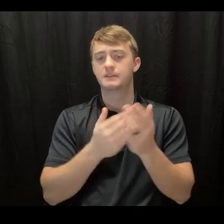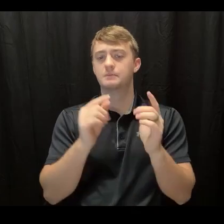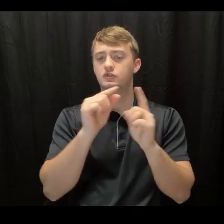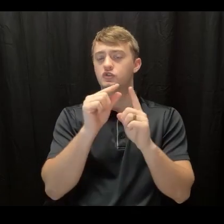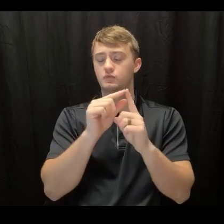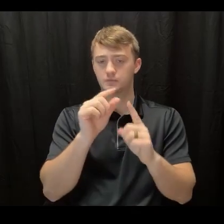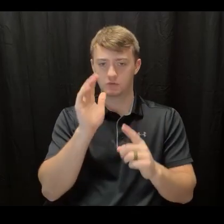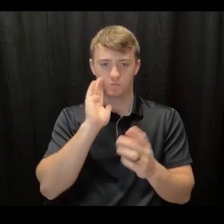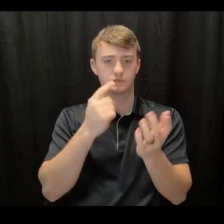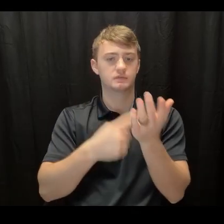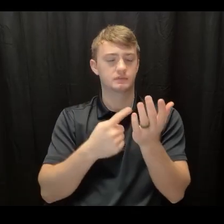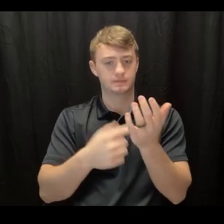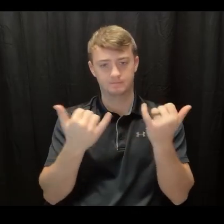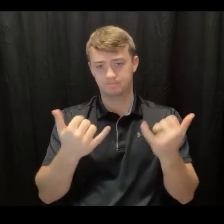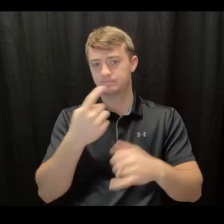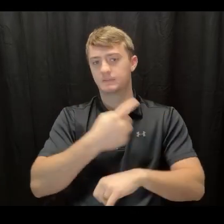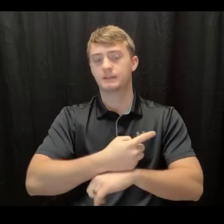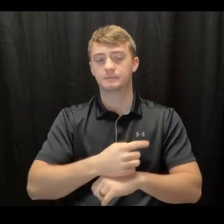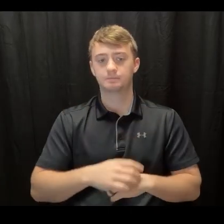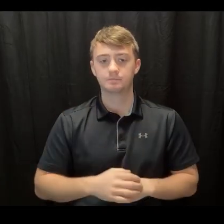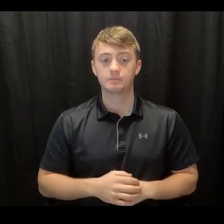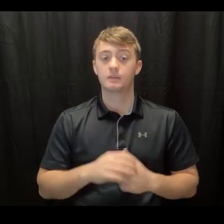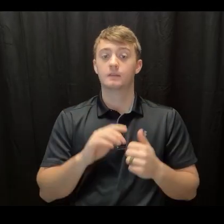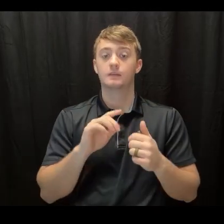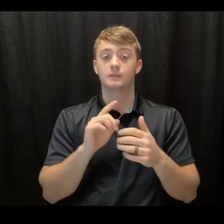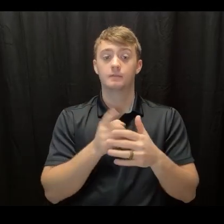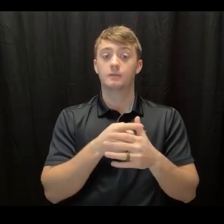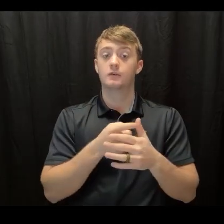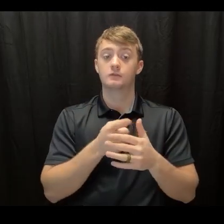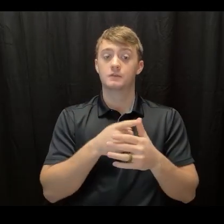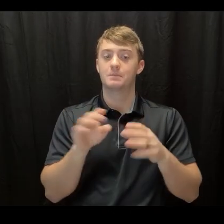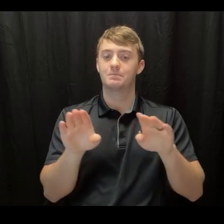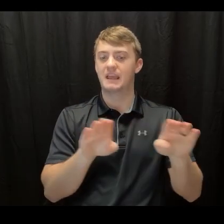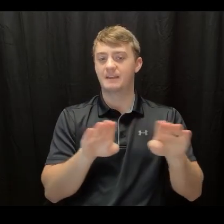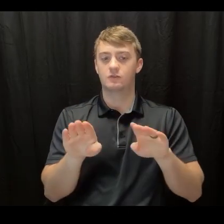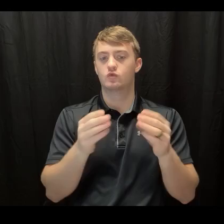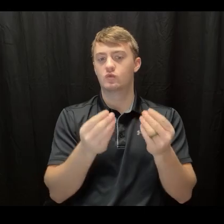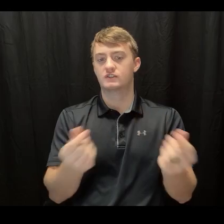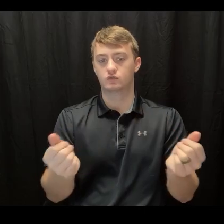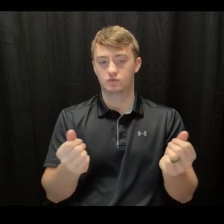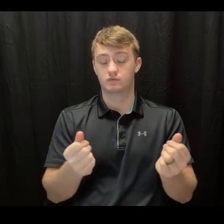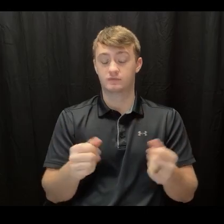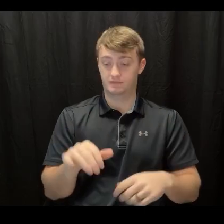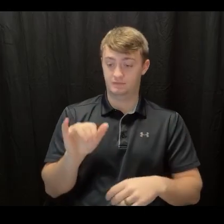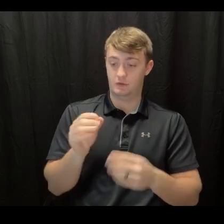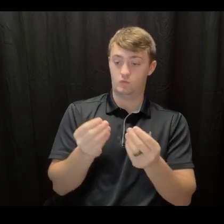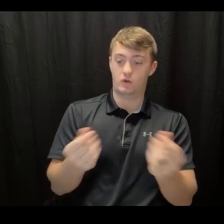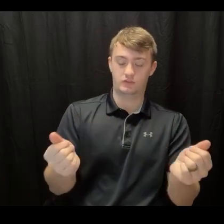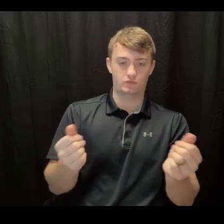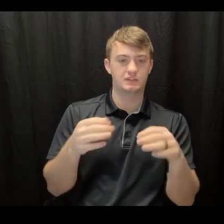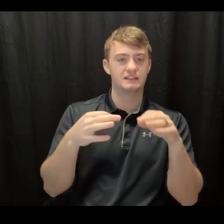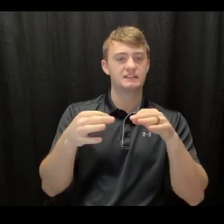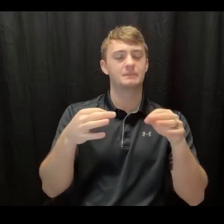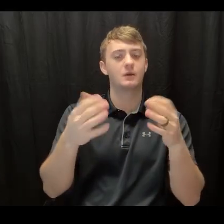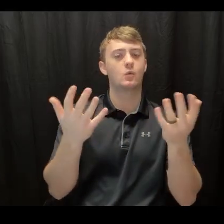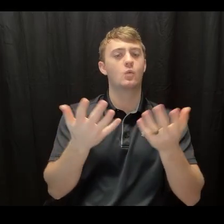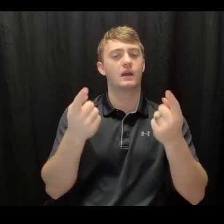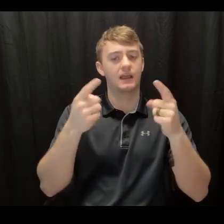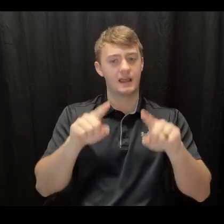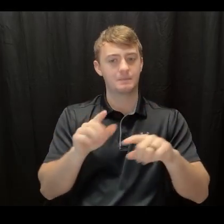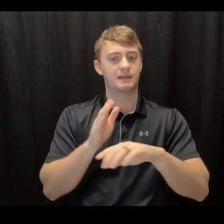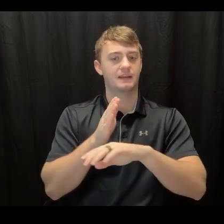These are some terms we are going to be discussing today. The first one is behavior resolution. The resolution